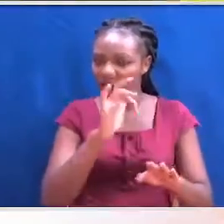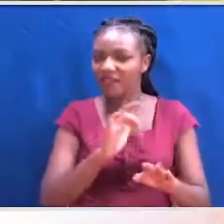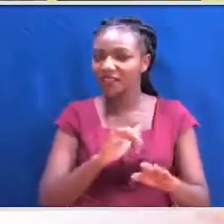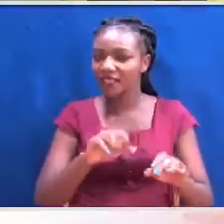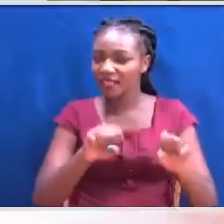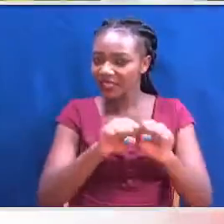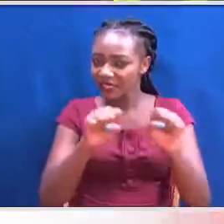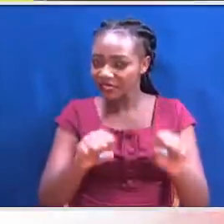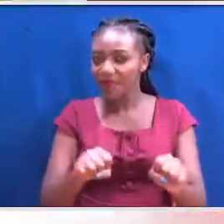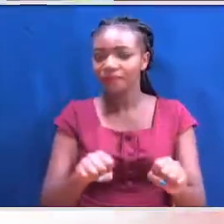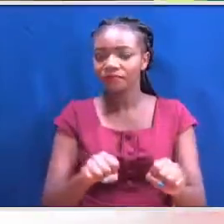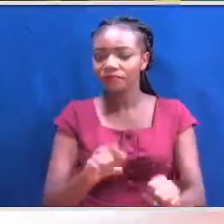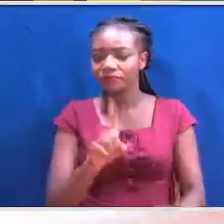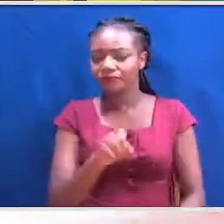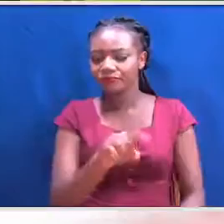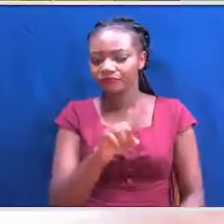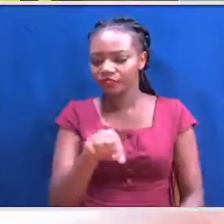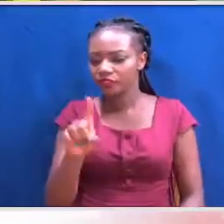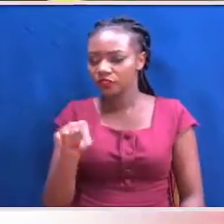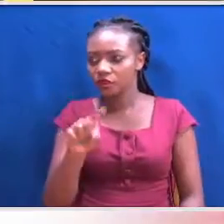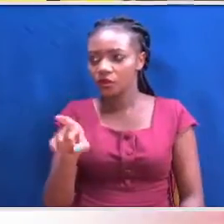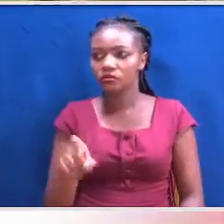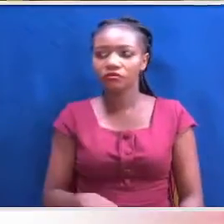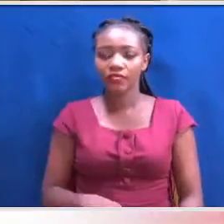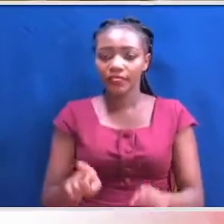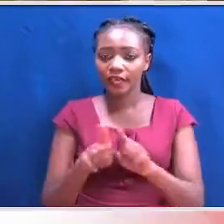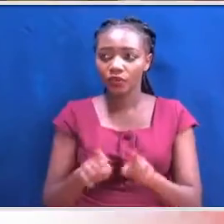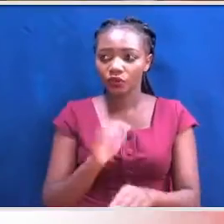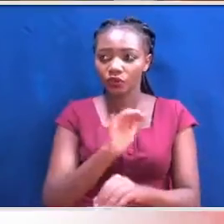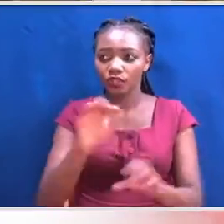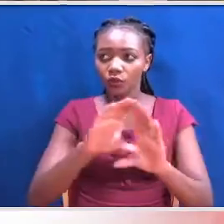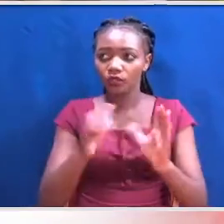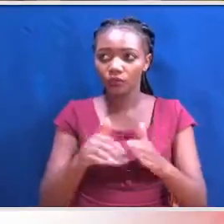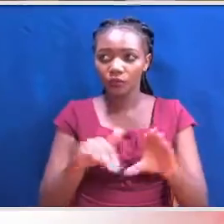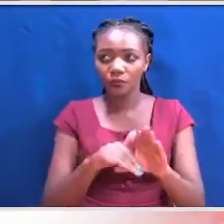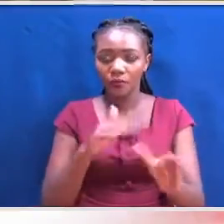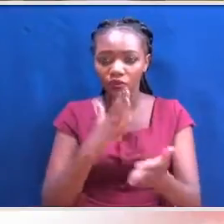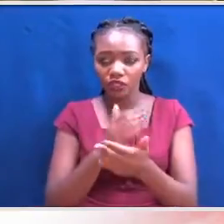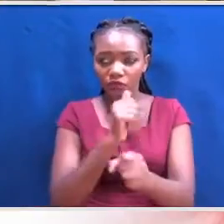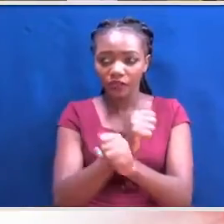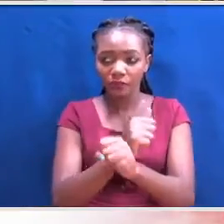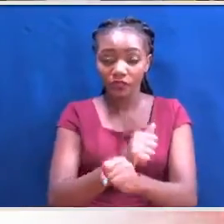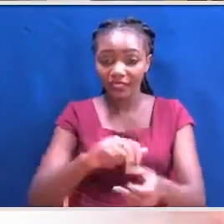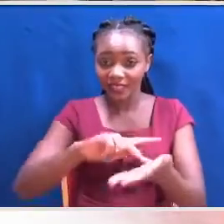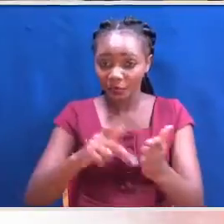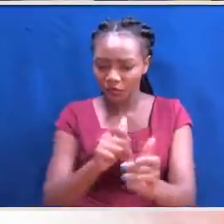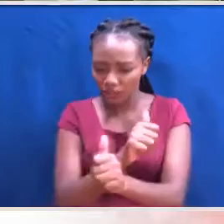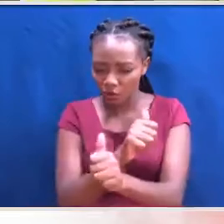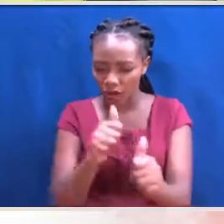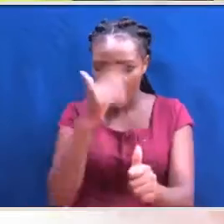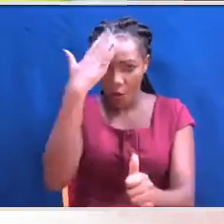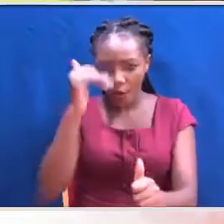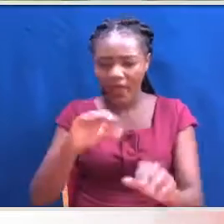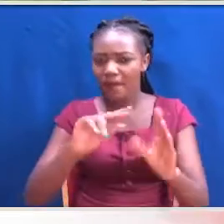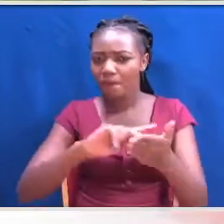and other amenities as provided by REREC. Gisharu has asked community members to guard the project zealously as it belongs to